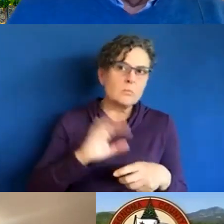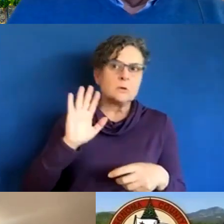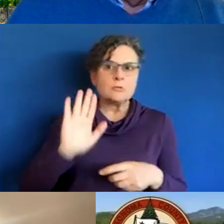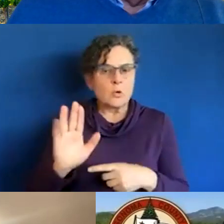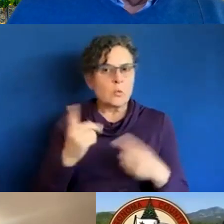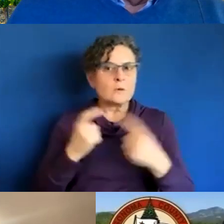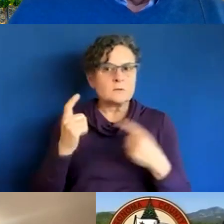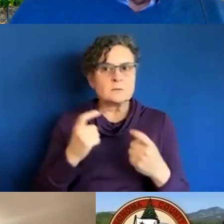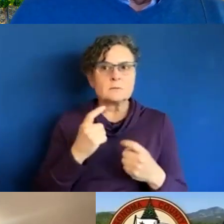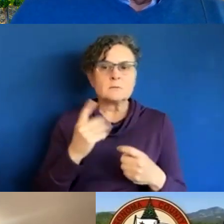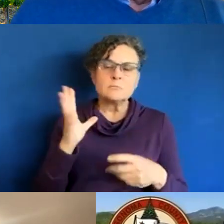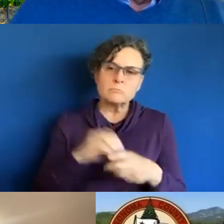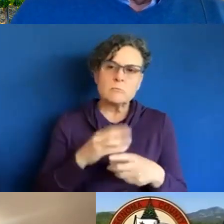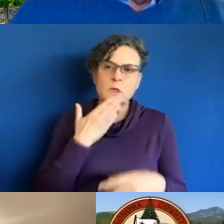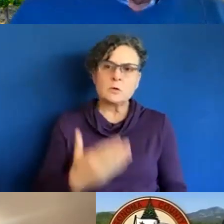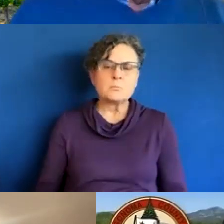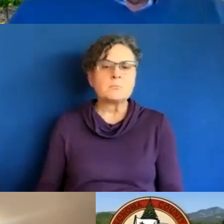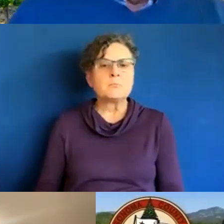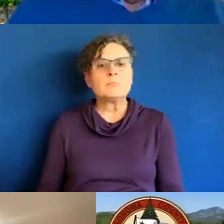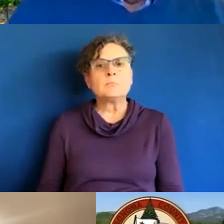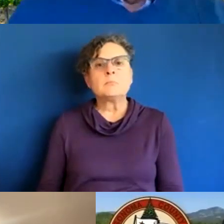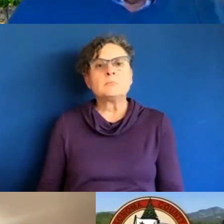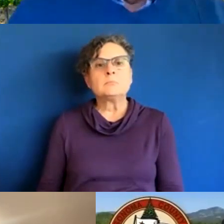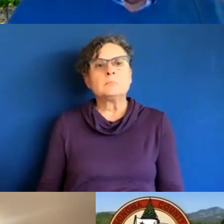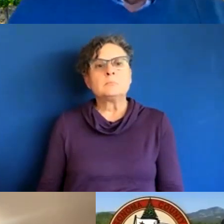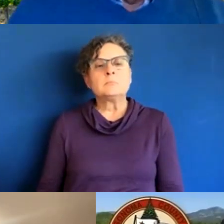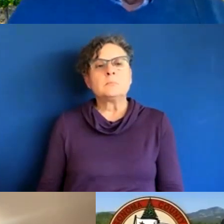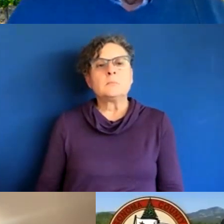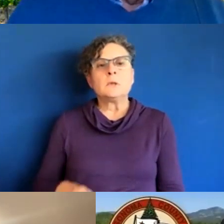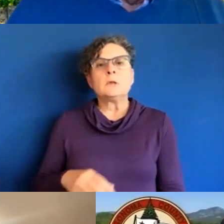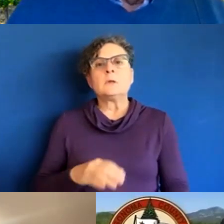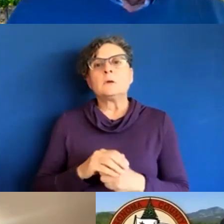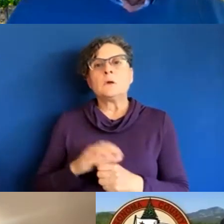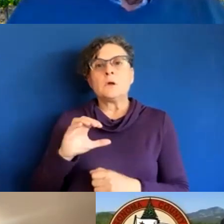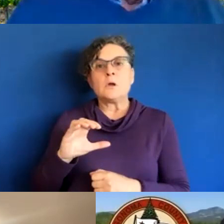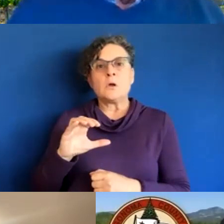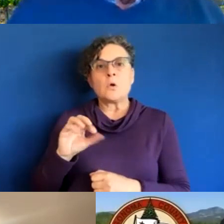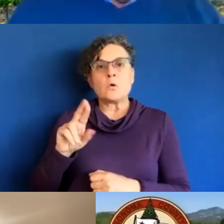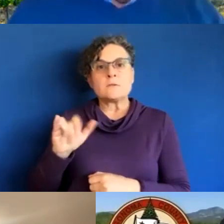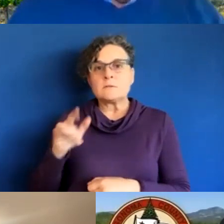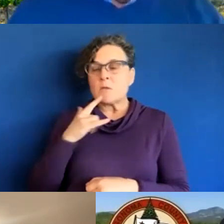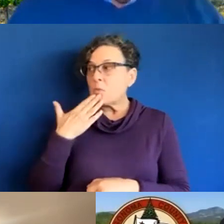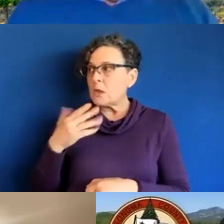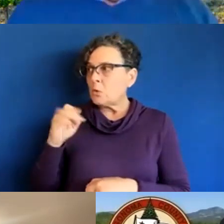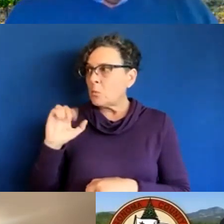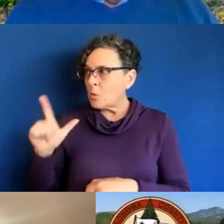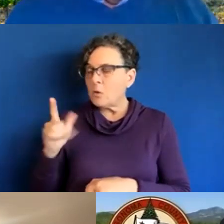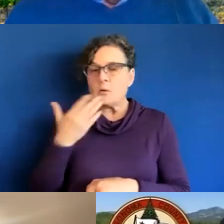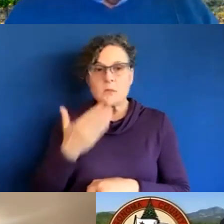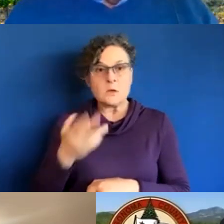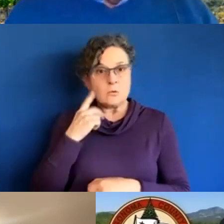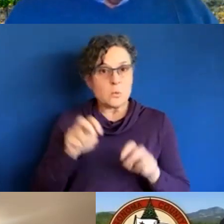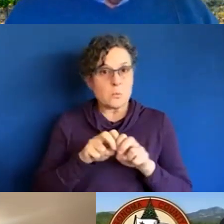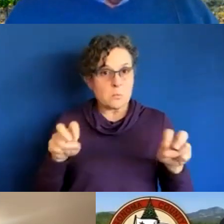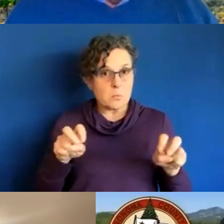participation. Okay, thank you, Paul. And thanks to all our panelists and everybody